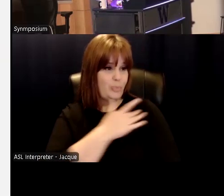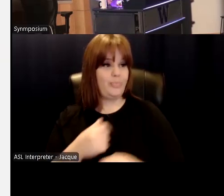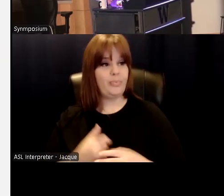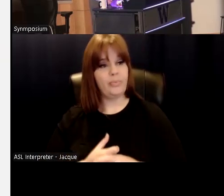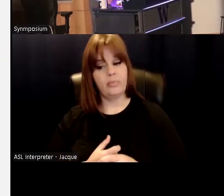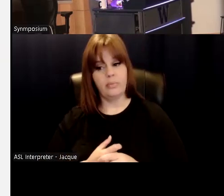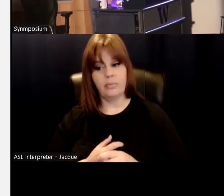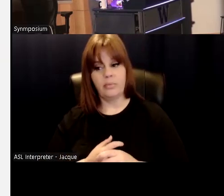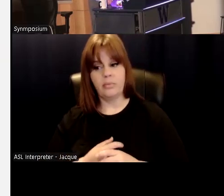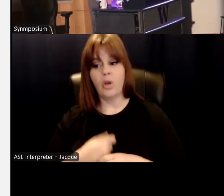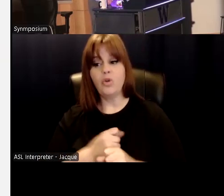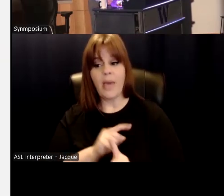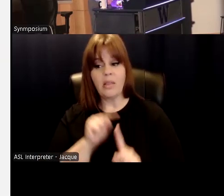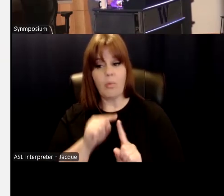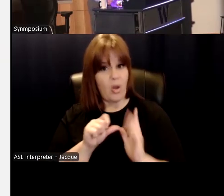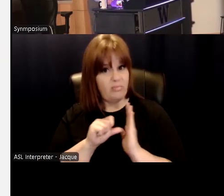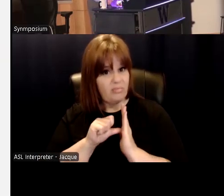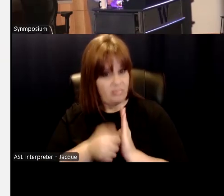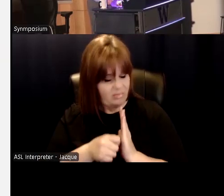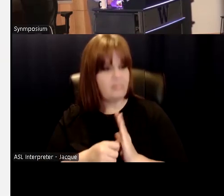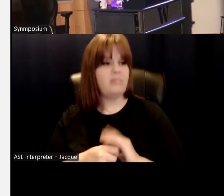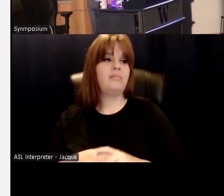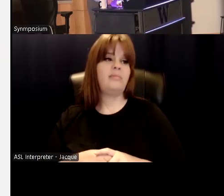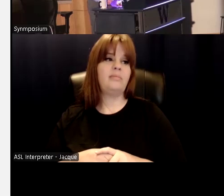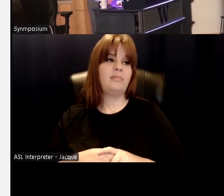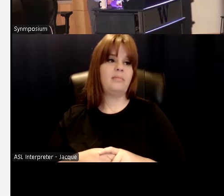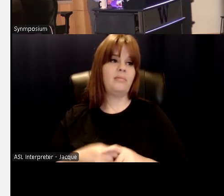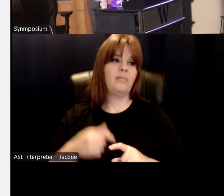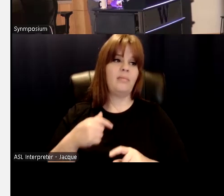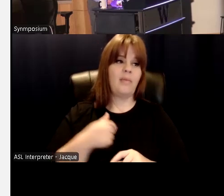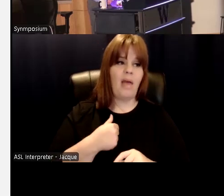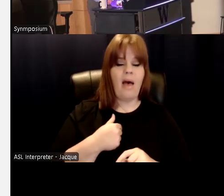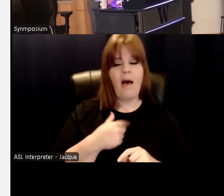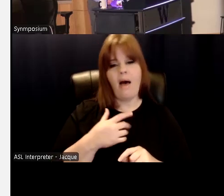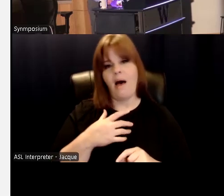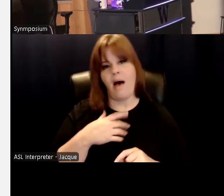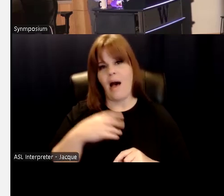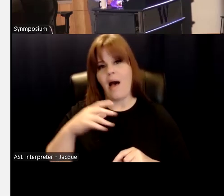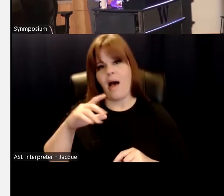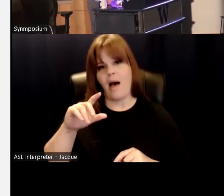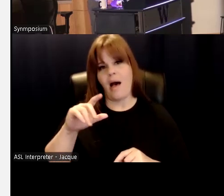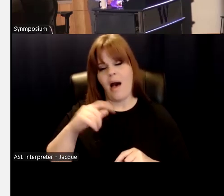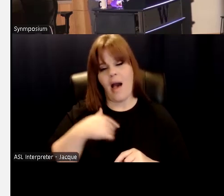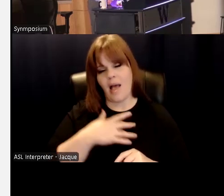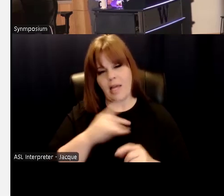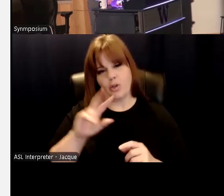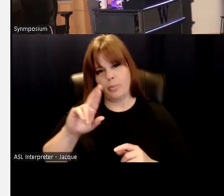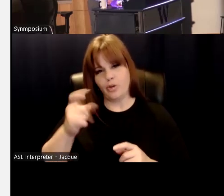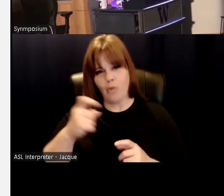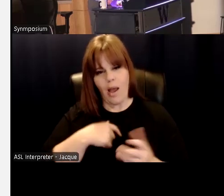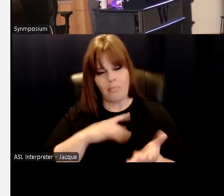Just to make the point, because I'm an allopath, I like prescribing, that's what I do, I know medicines, but